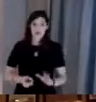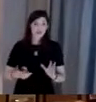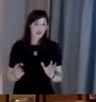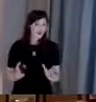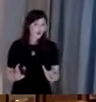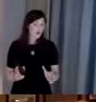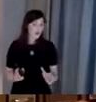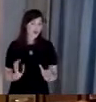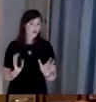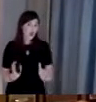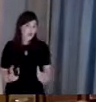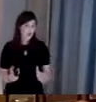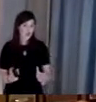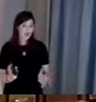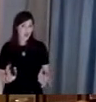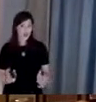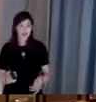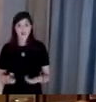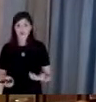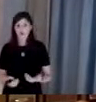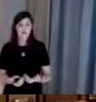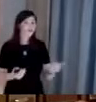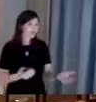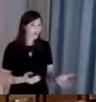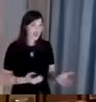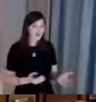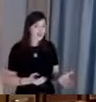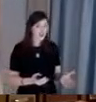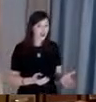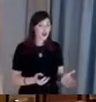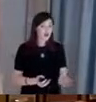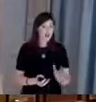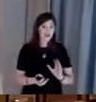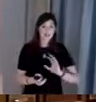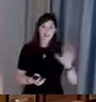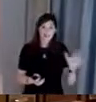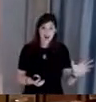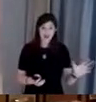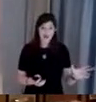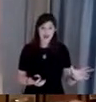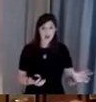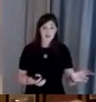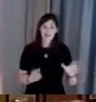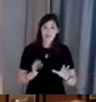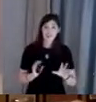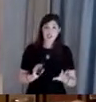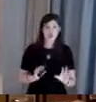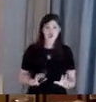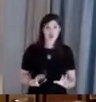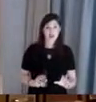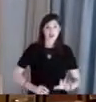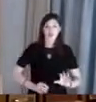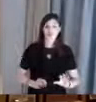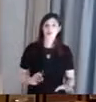this. So a lot of people think that ransomware is actually something from, you know, last year, or that it's a past trend. But it's actually here to